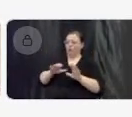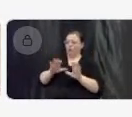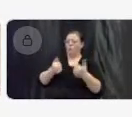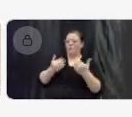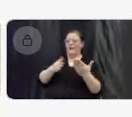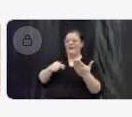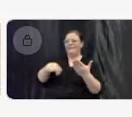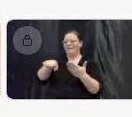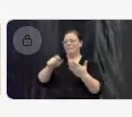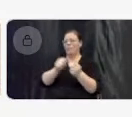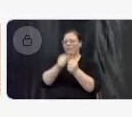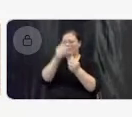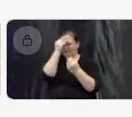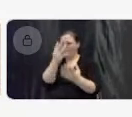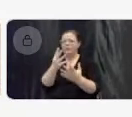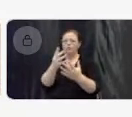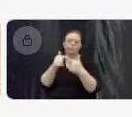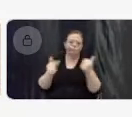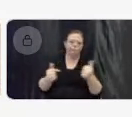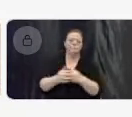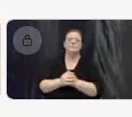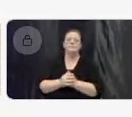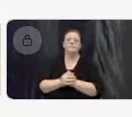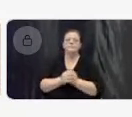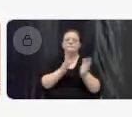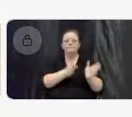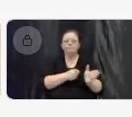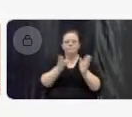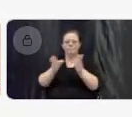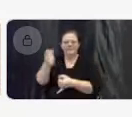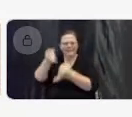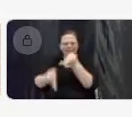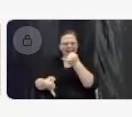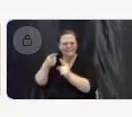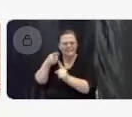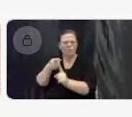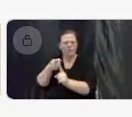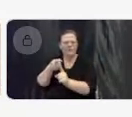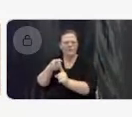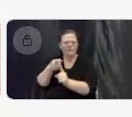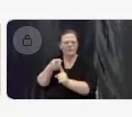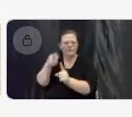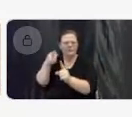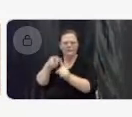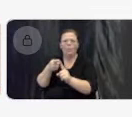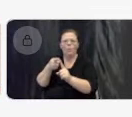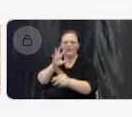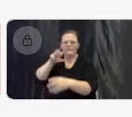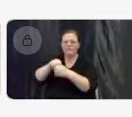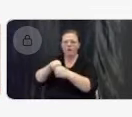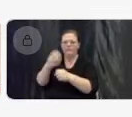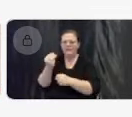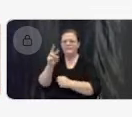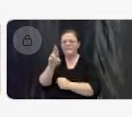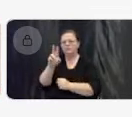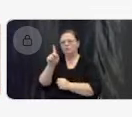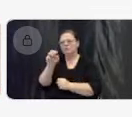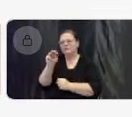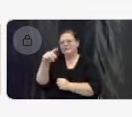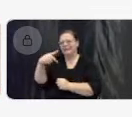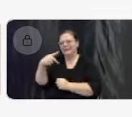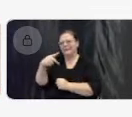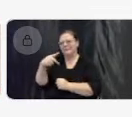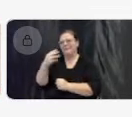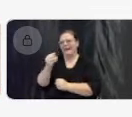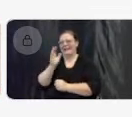him with information and so forth. But the last point, the point involving Mr. Kemp and